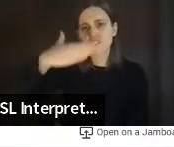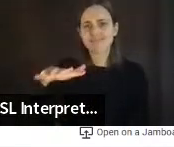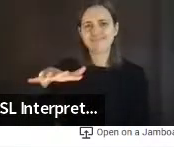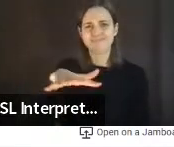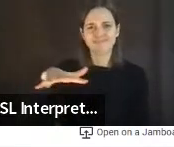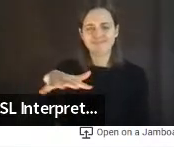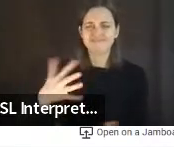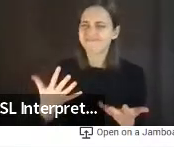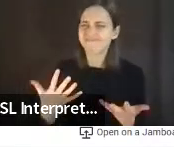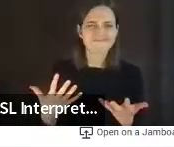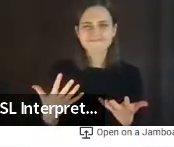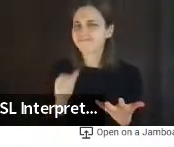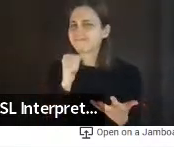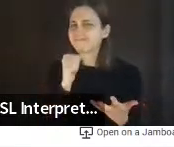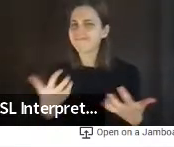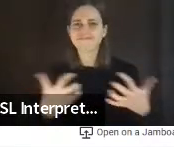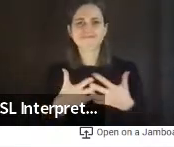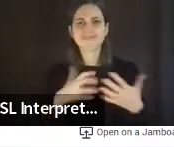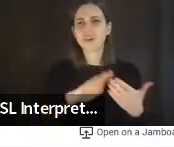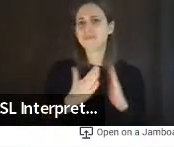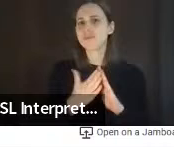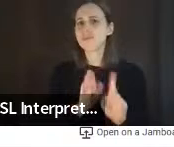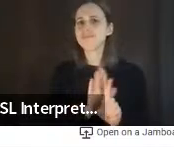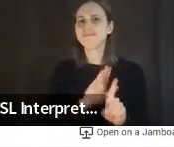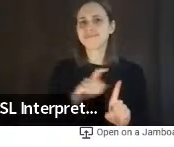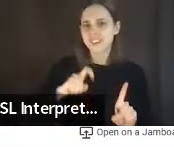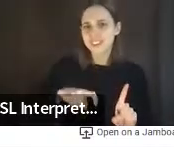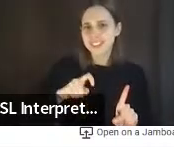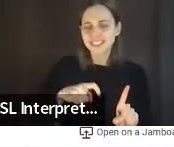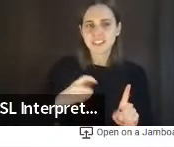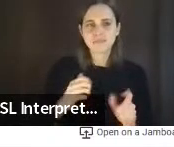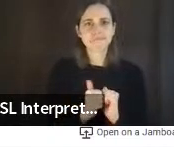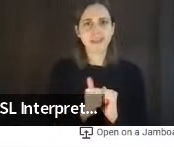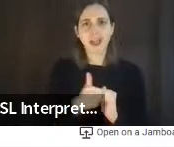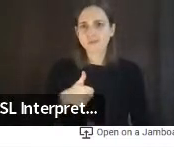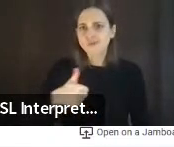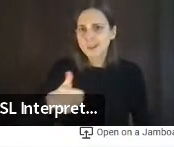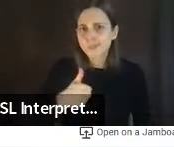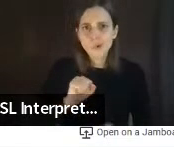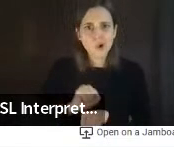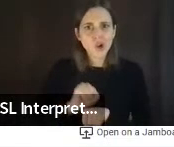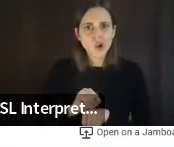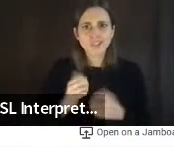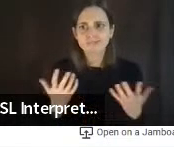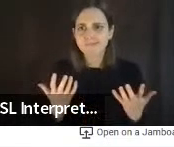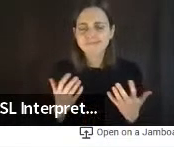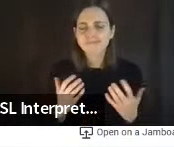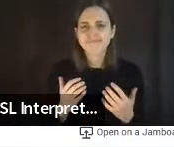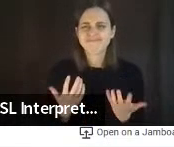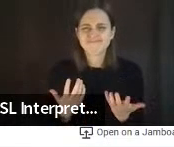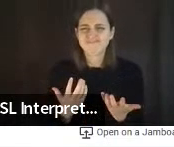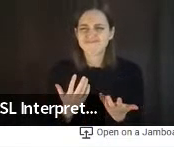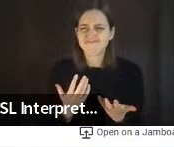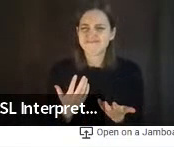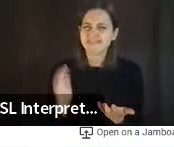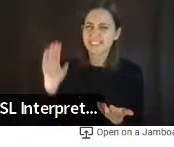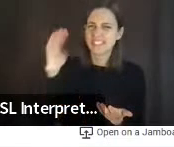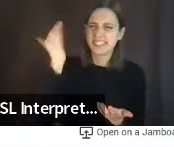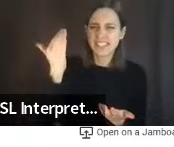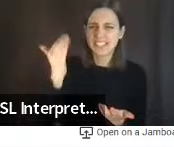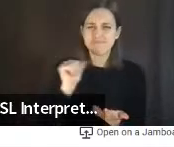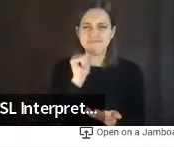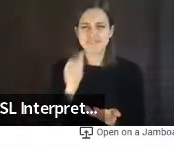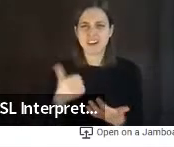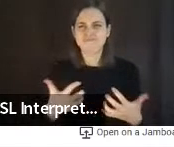regard to transport for, you know, work and other considerations.